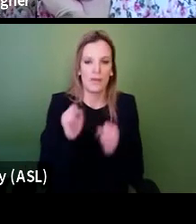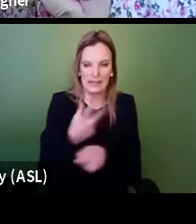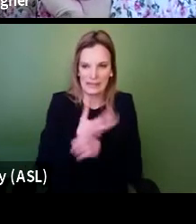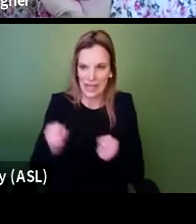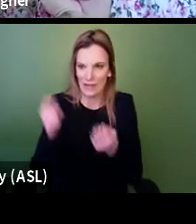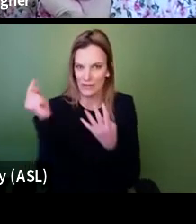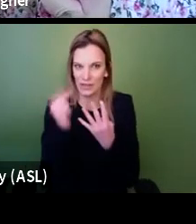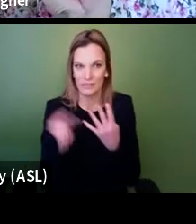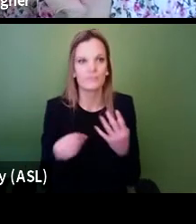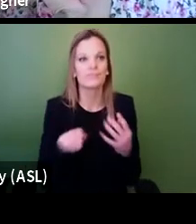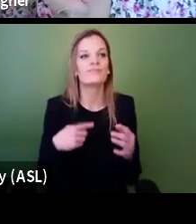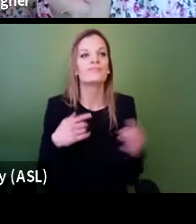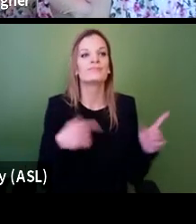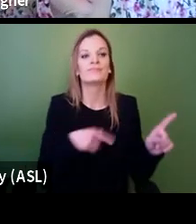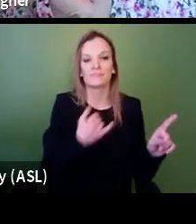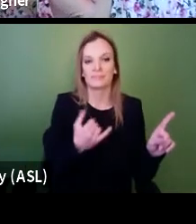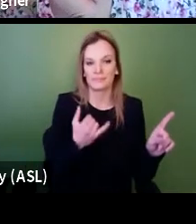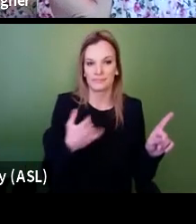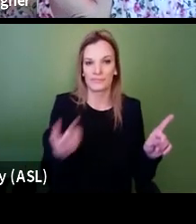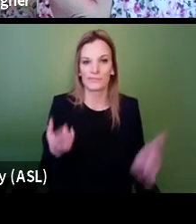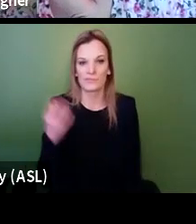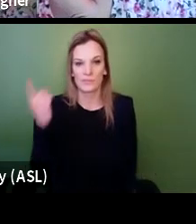have a process that will build up